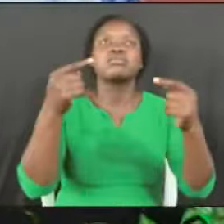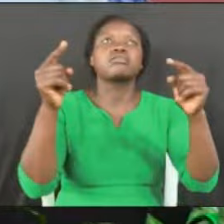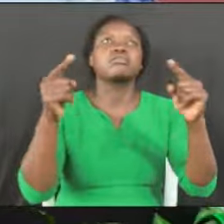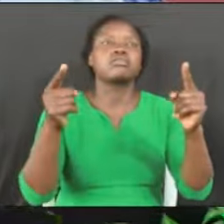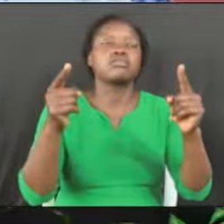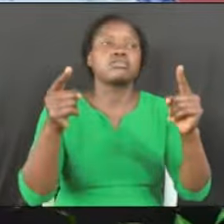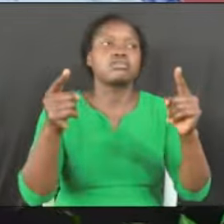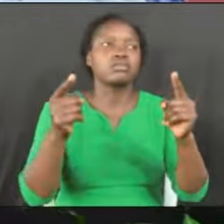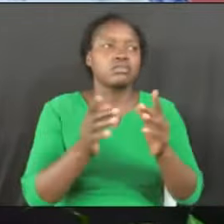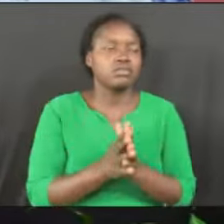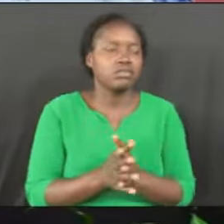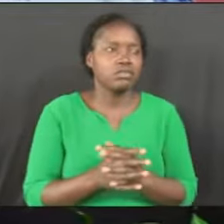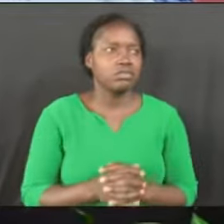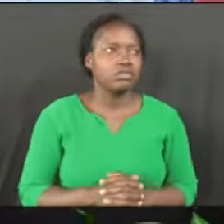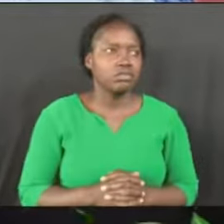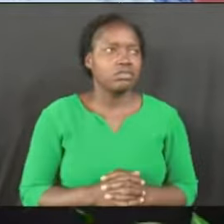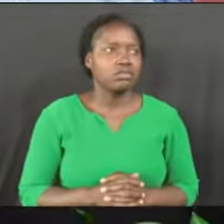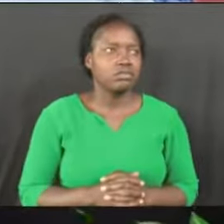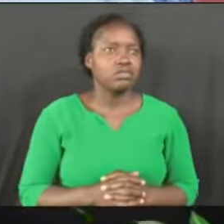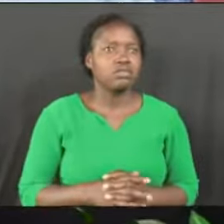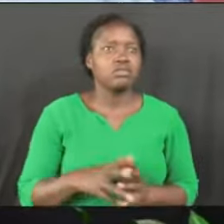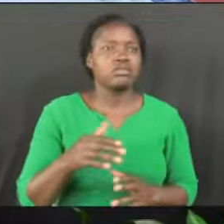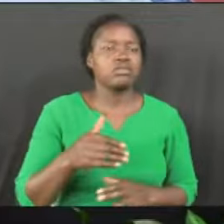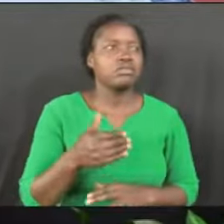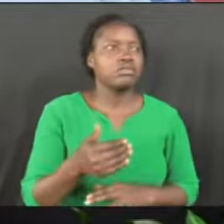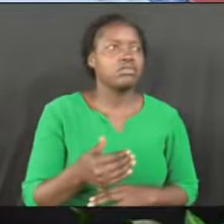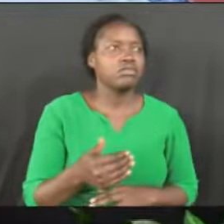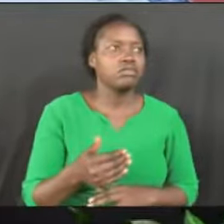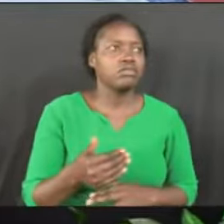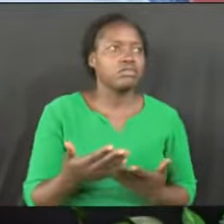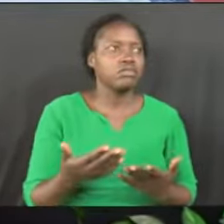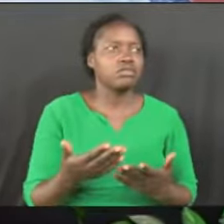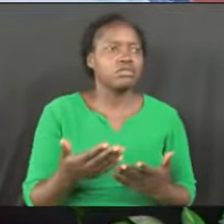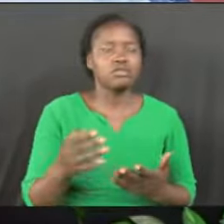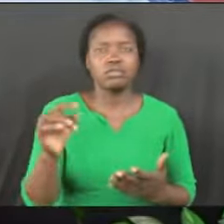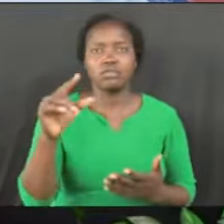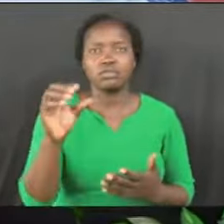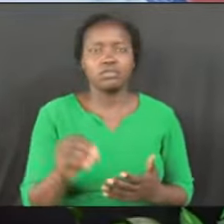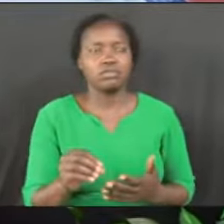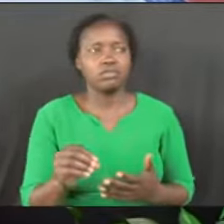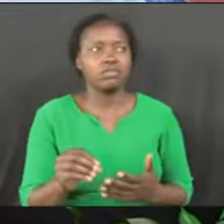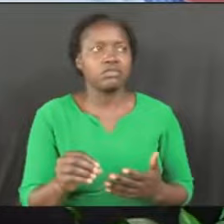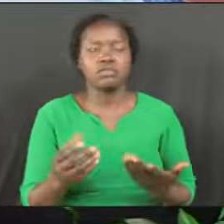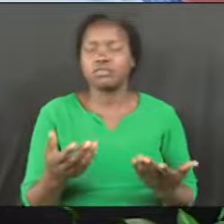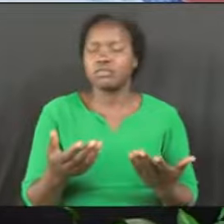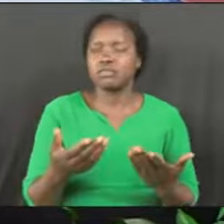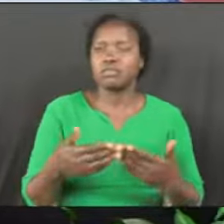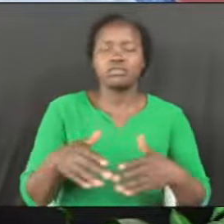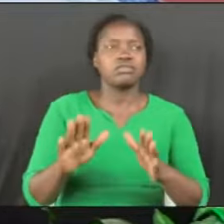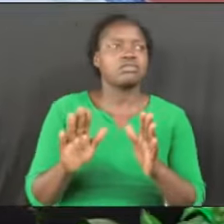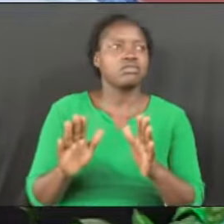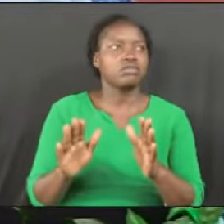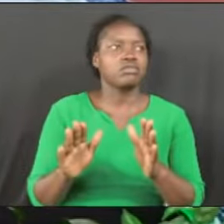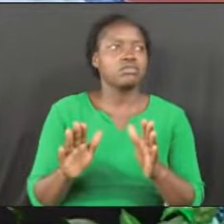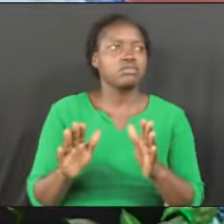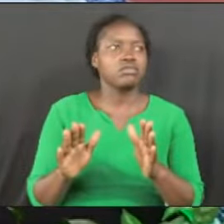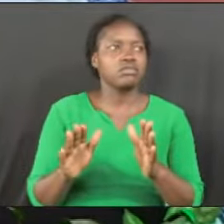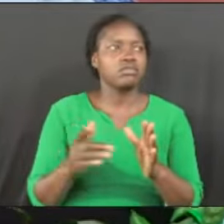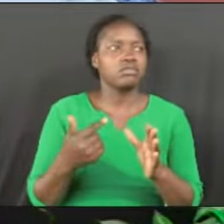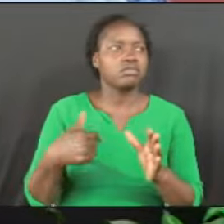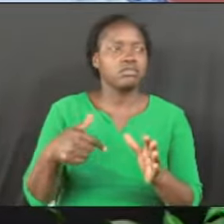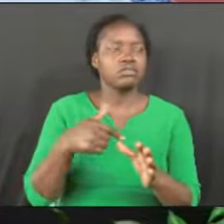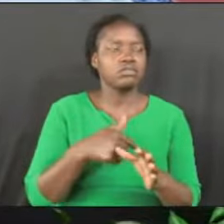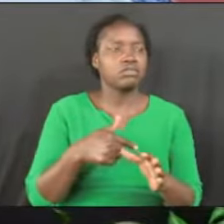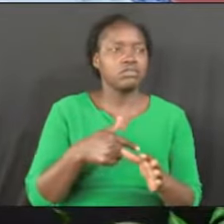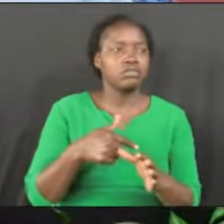in the room. And every now and then our egos get out of whack. Every now and then our